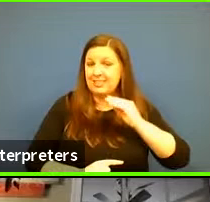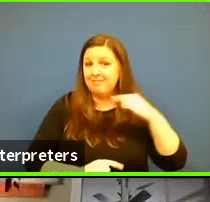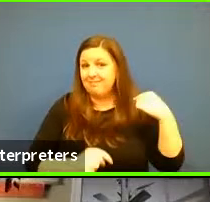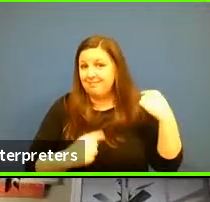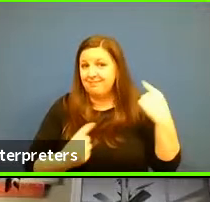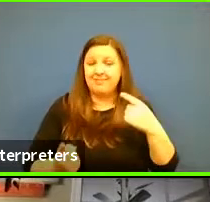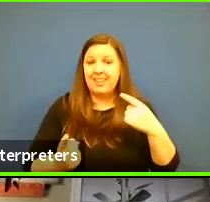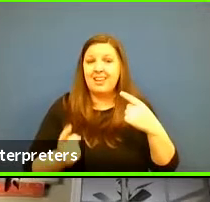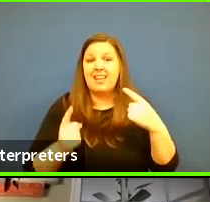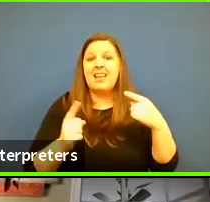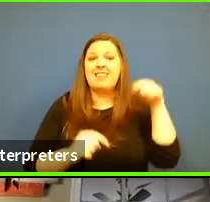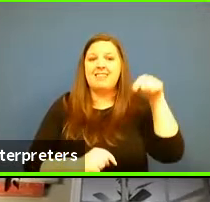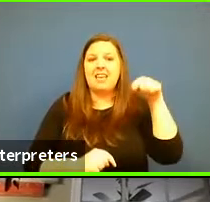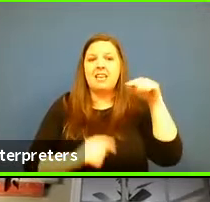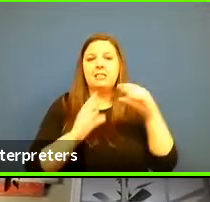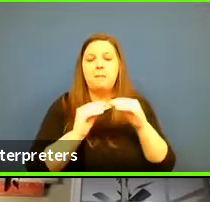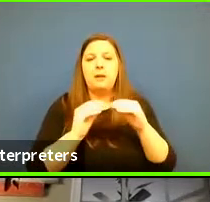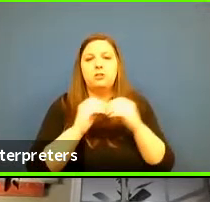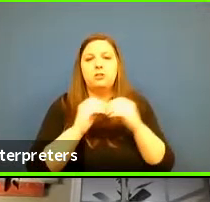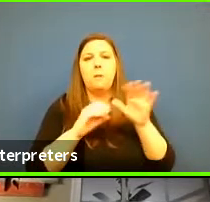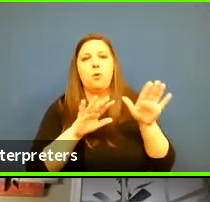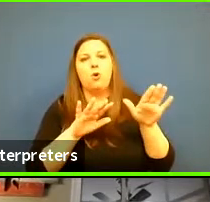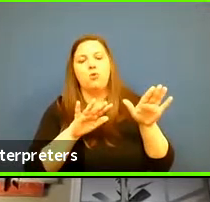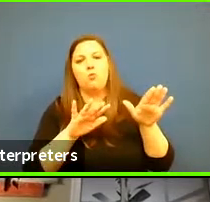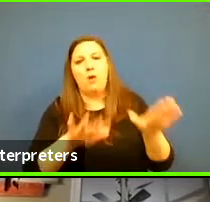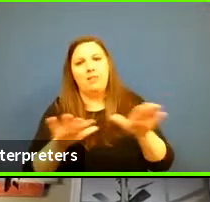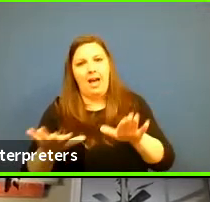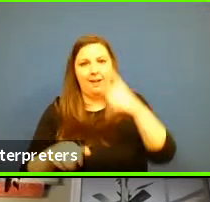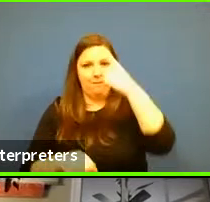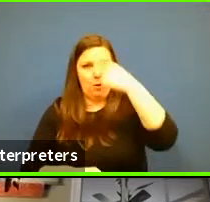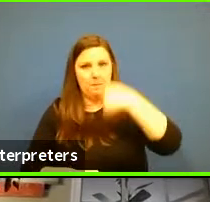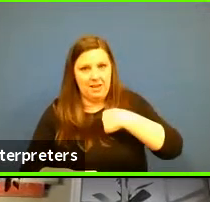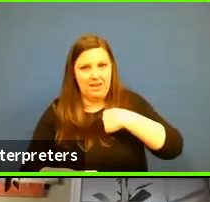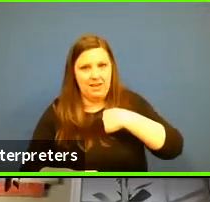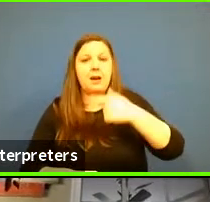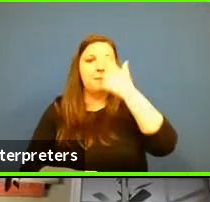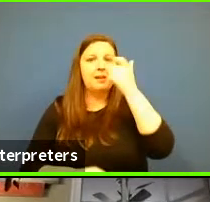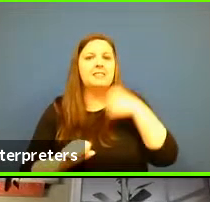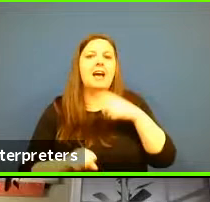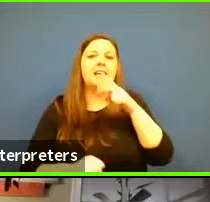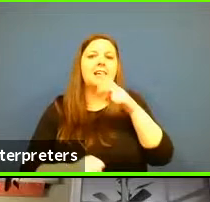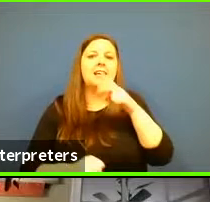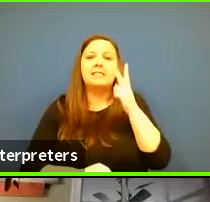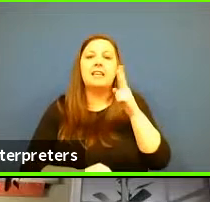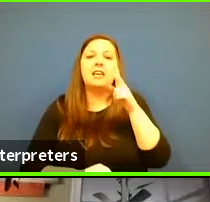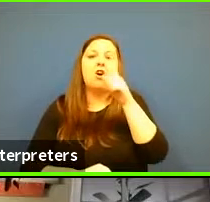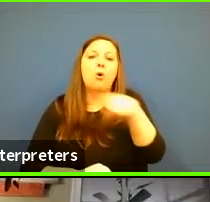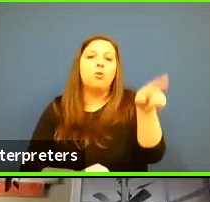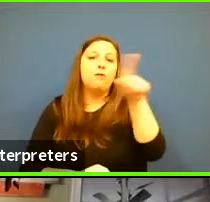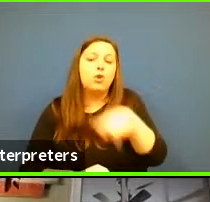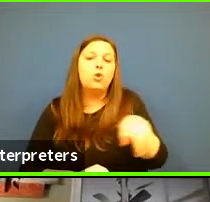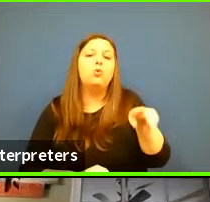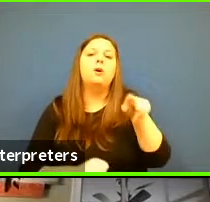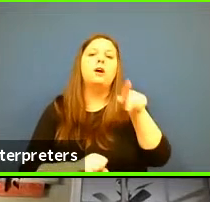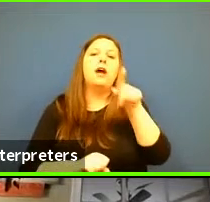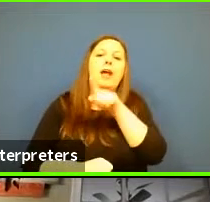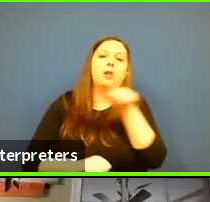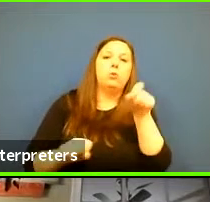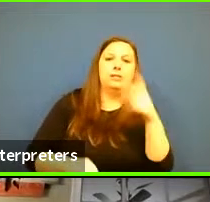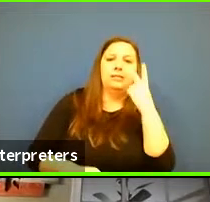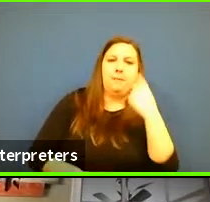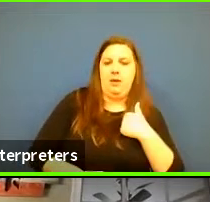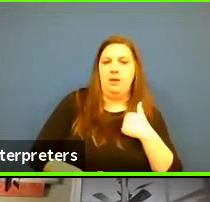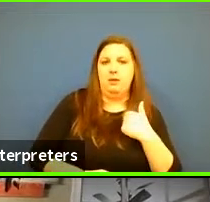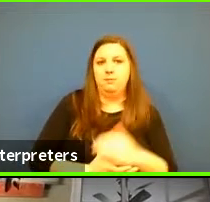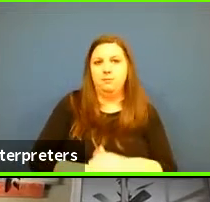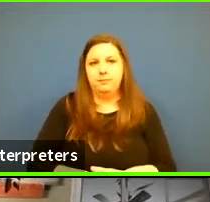these meetings are more relaxed for me than those, because I can see all of you and you can see all of you can all see me.